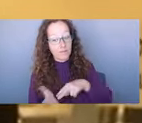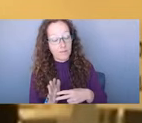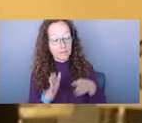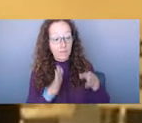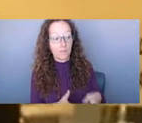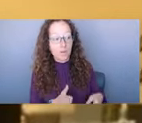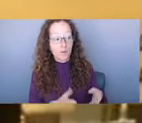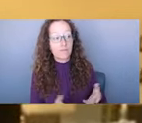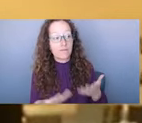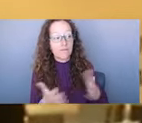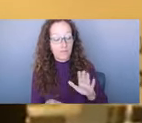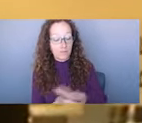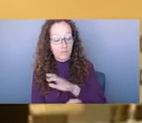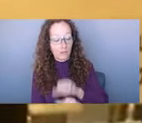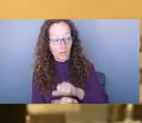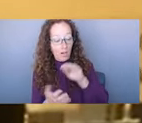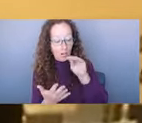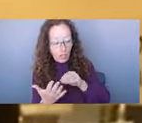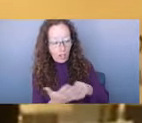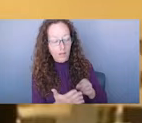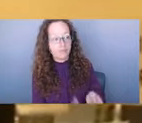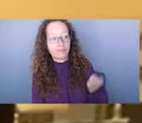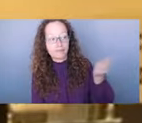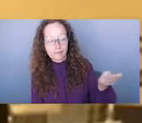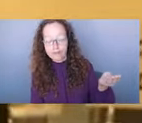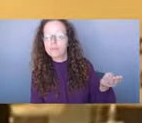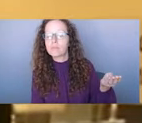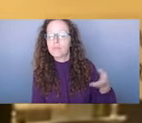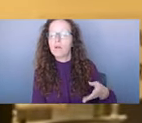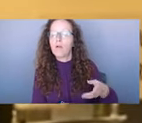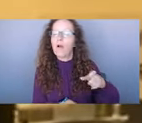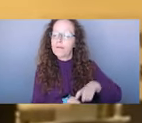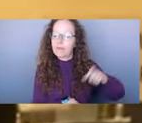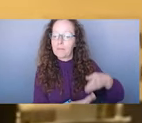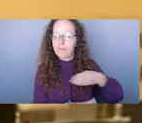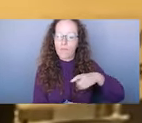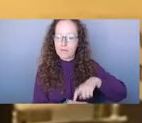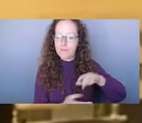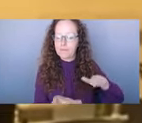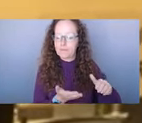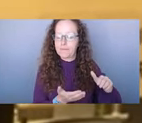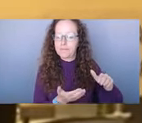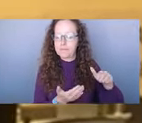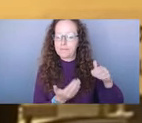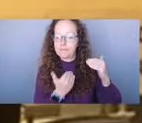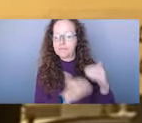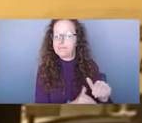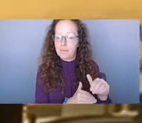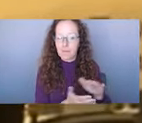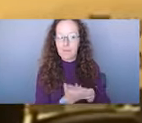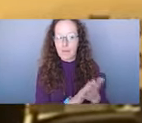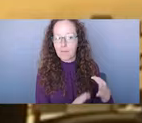a write-in candidate. So we would enter those into the system, and then the board could then award that vote to John